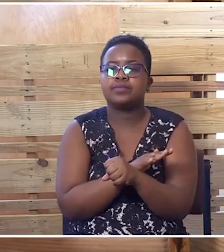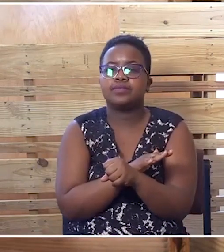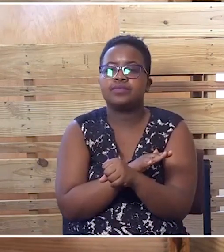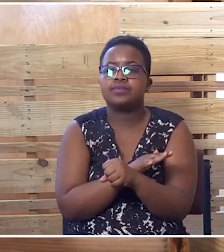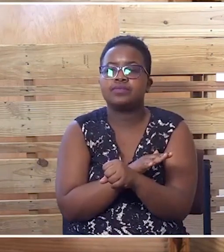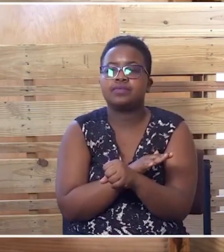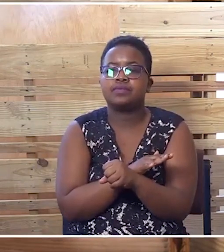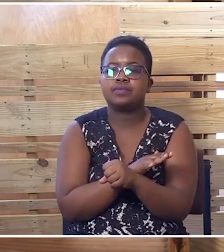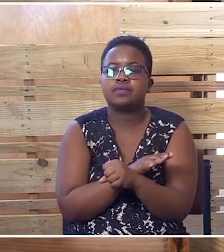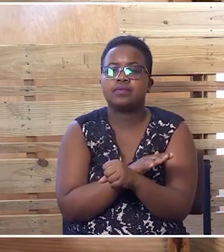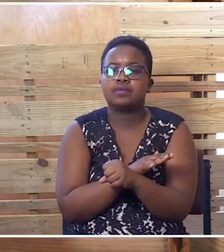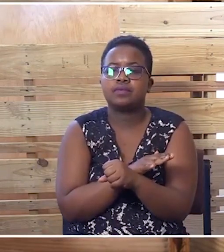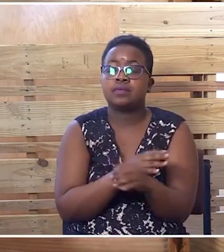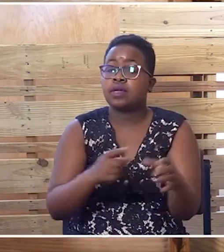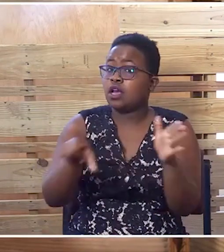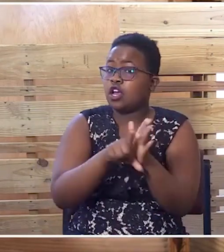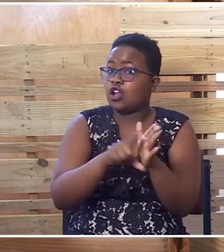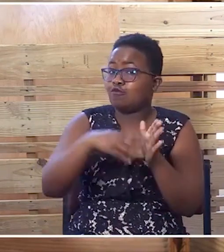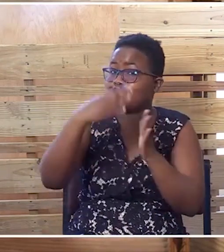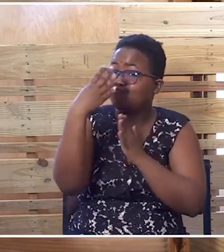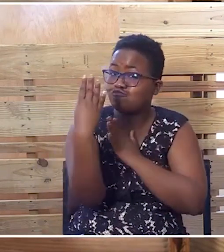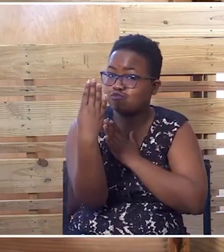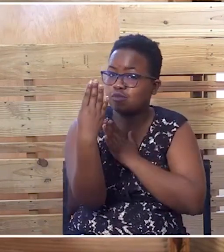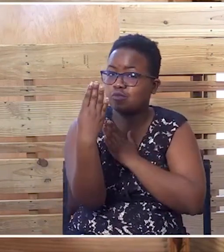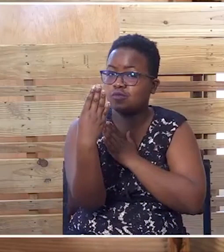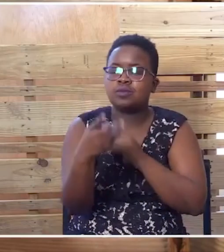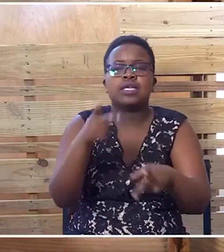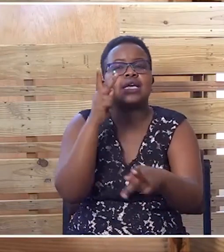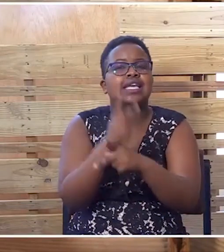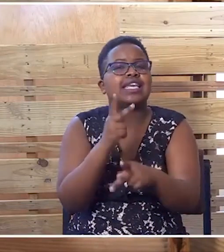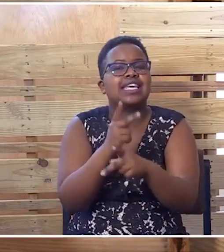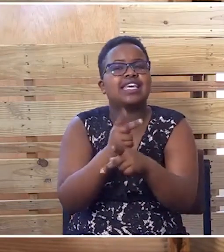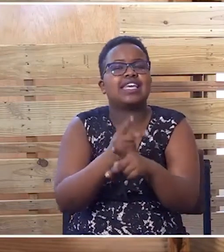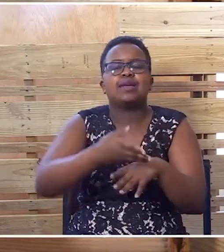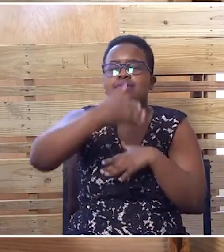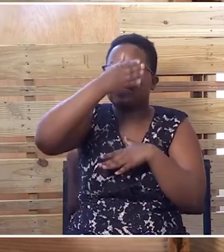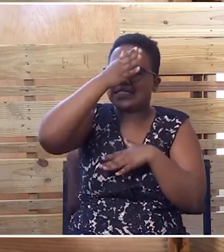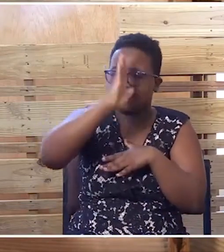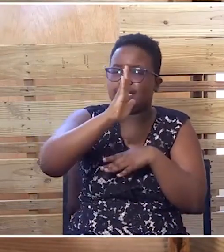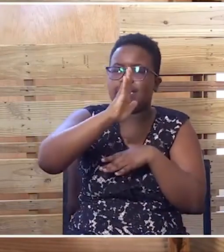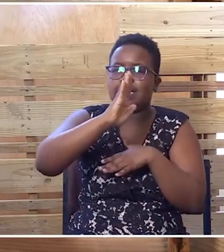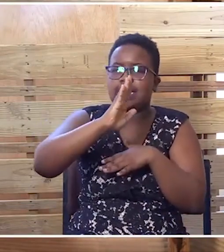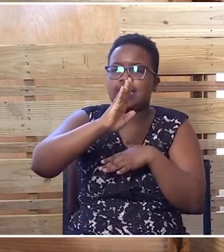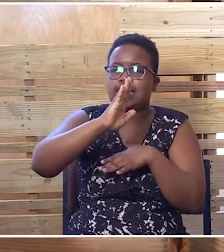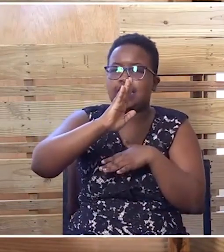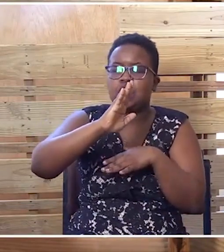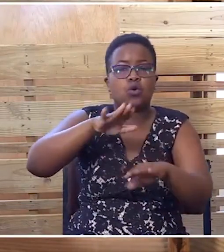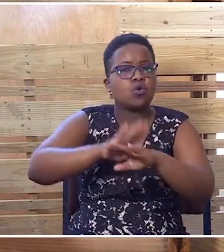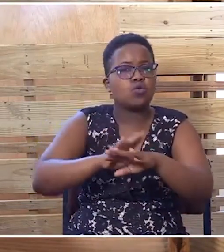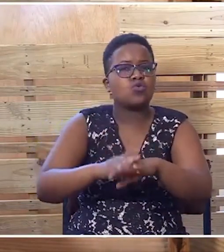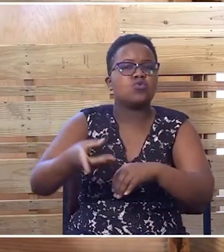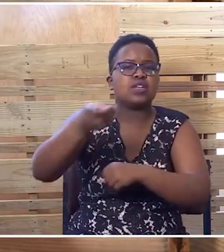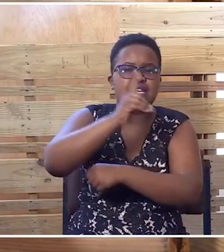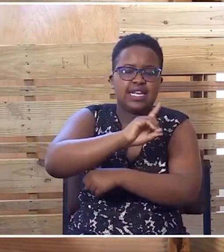vain. And commandment four, that we should keep Sabbath as a rest day, that we need to take time